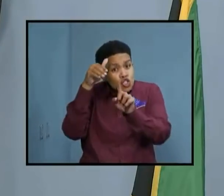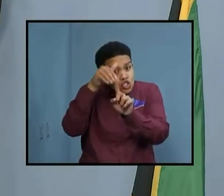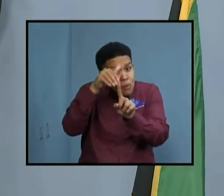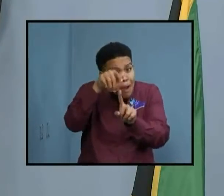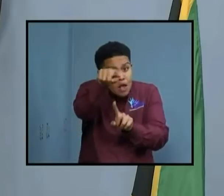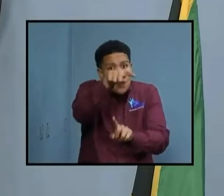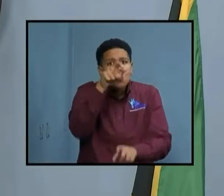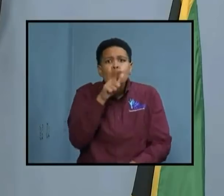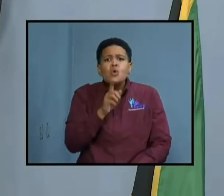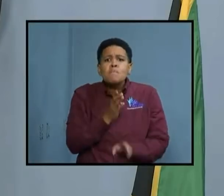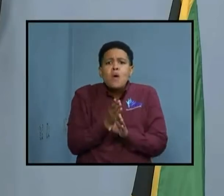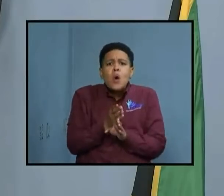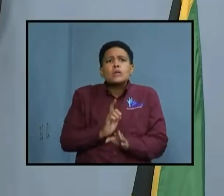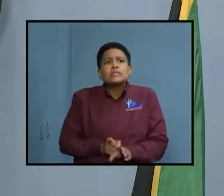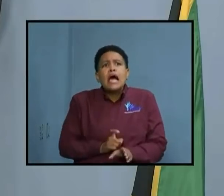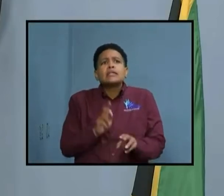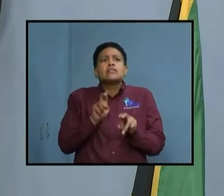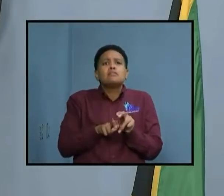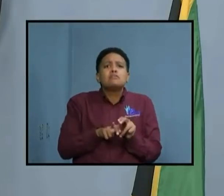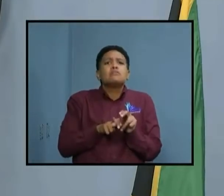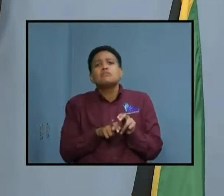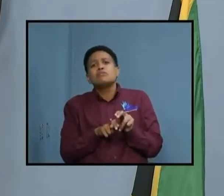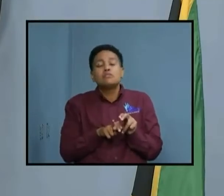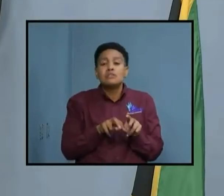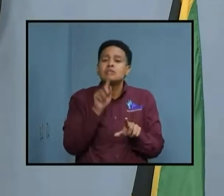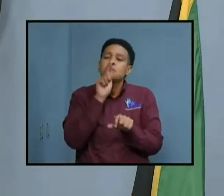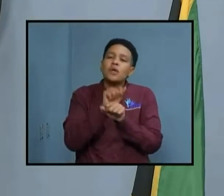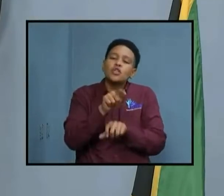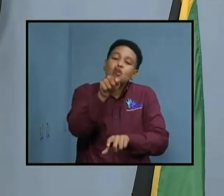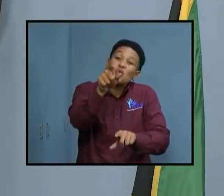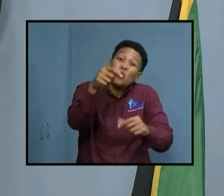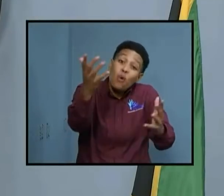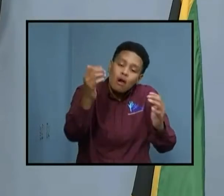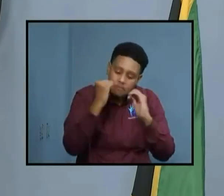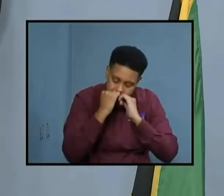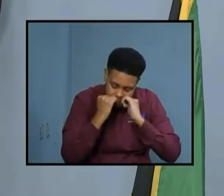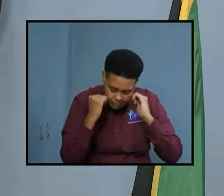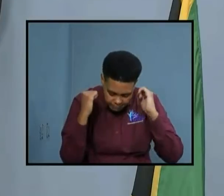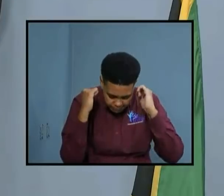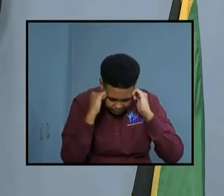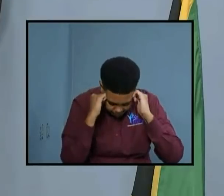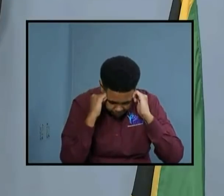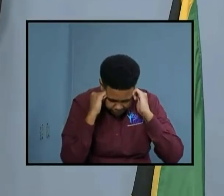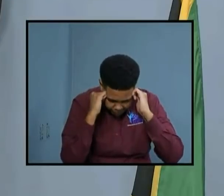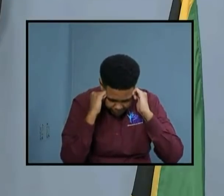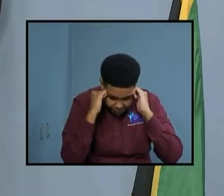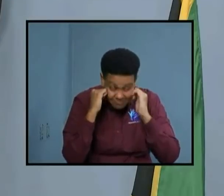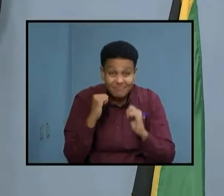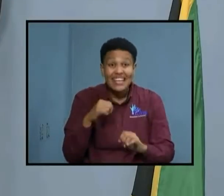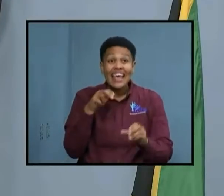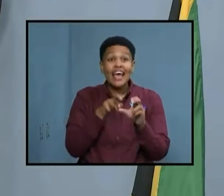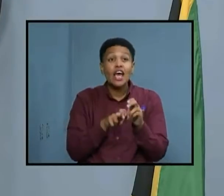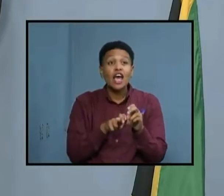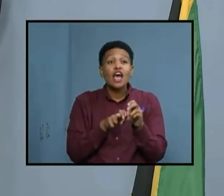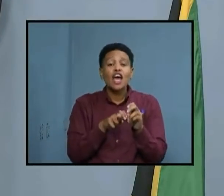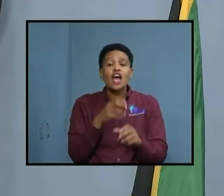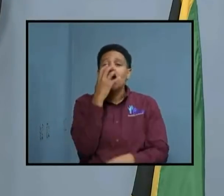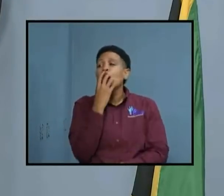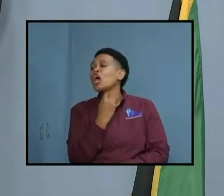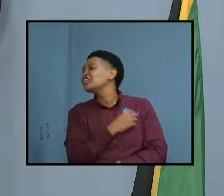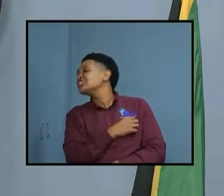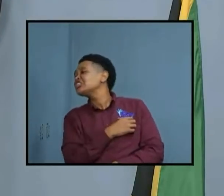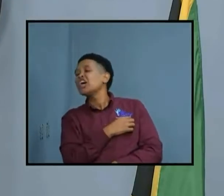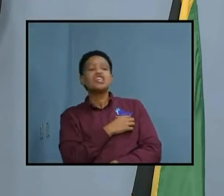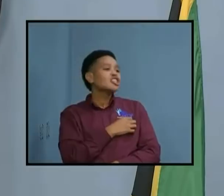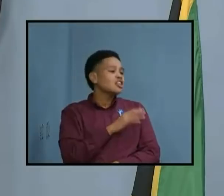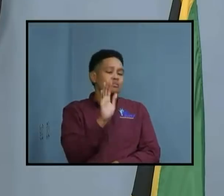public transportation to ensure that you wear your mask while in the vehicle and to sanitize your